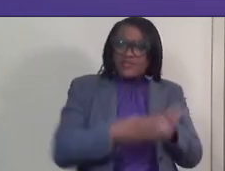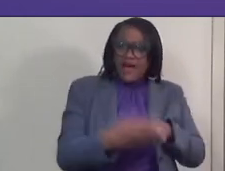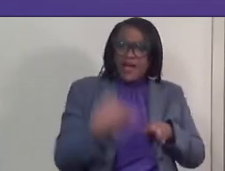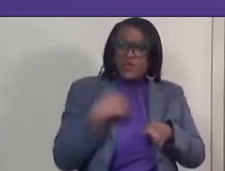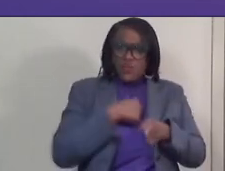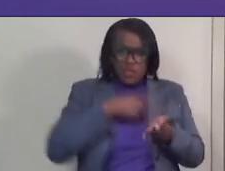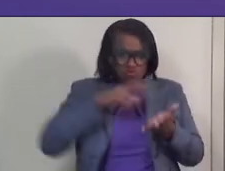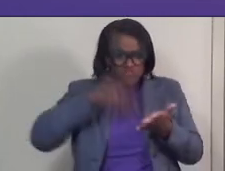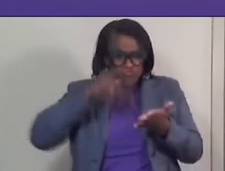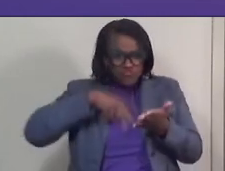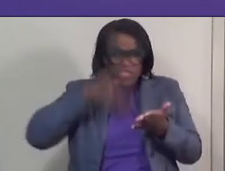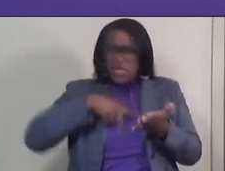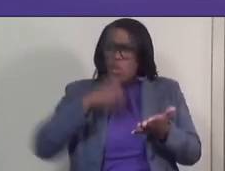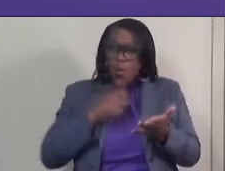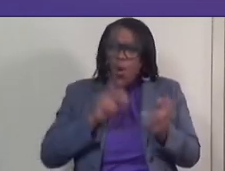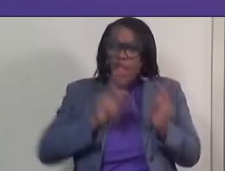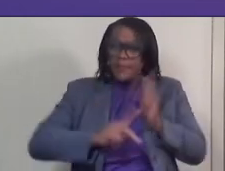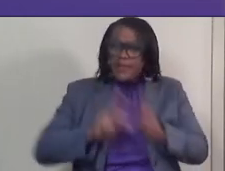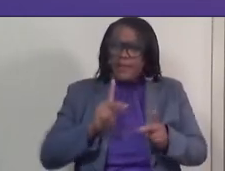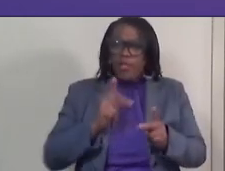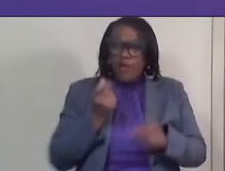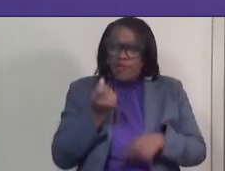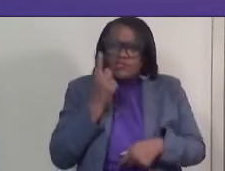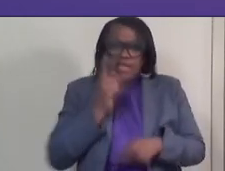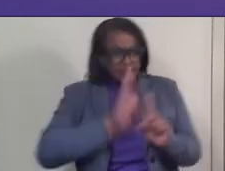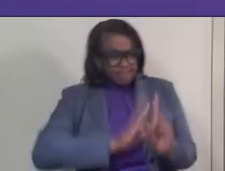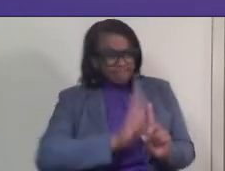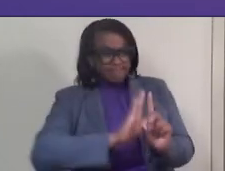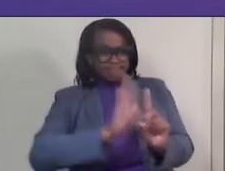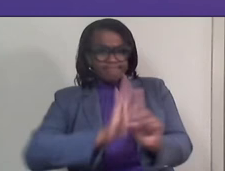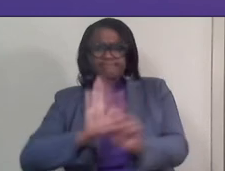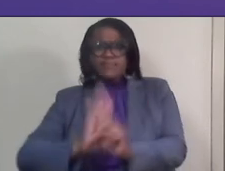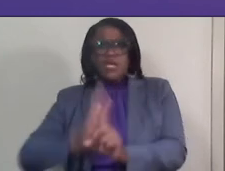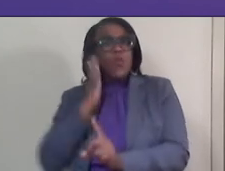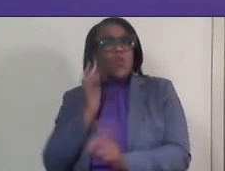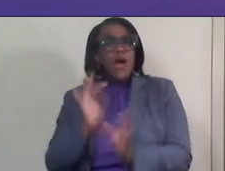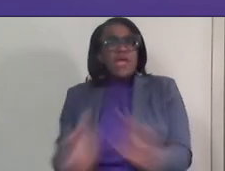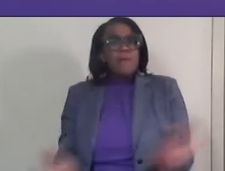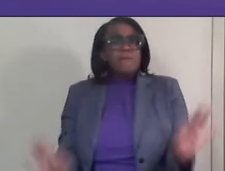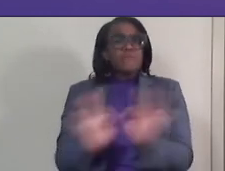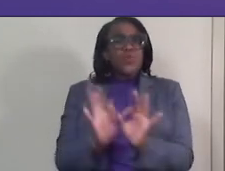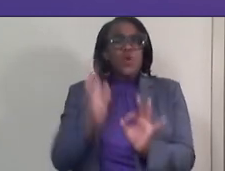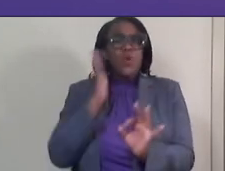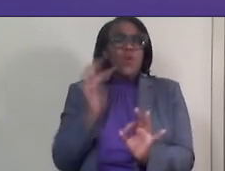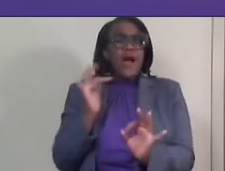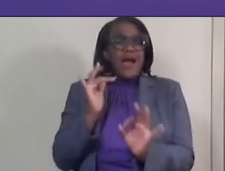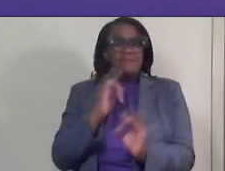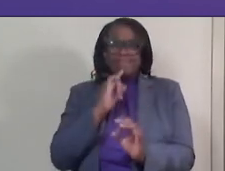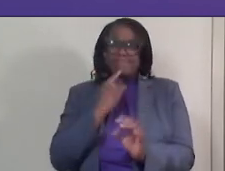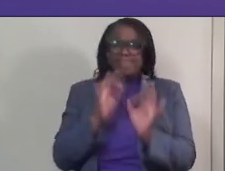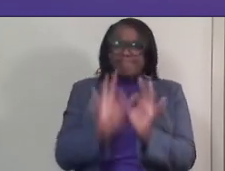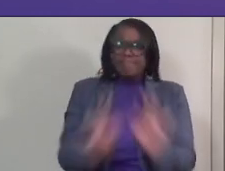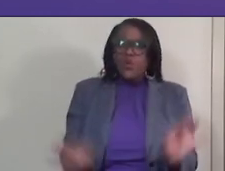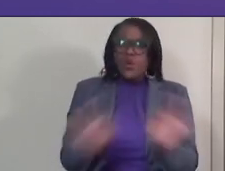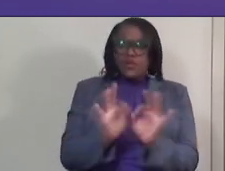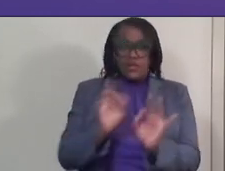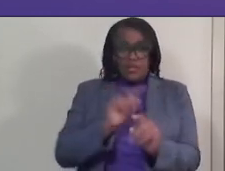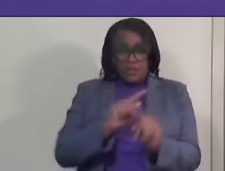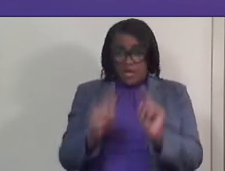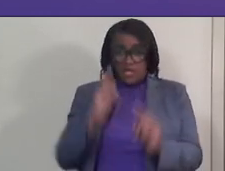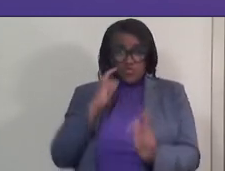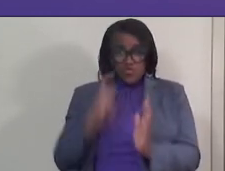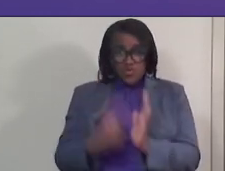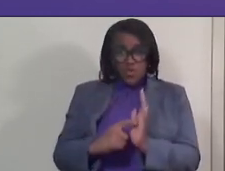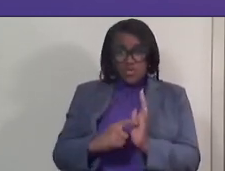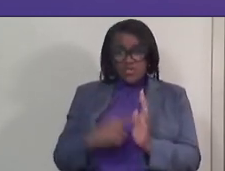who are these people and why do they matter? Why is it significant? But to see a journey where we're just talking about